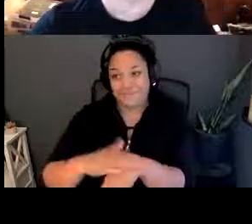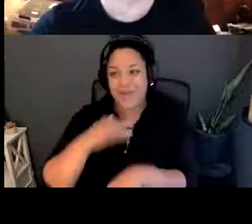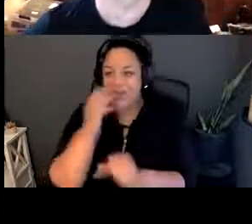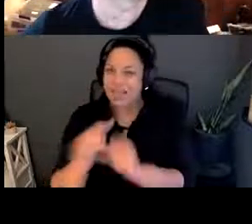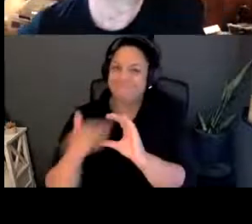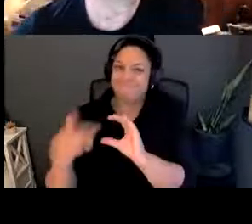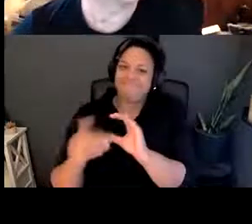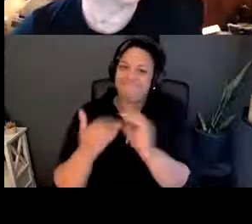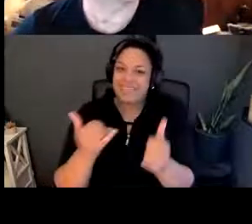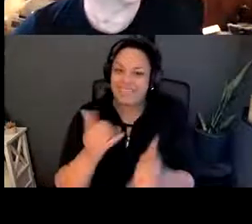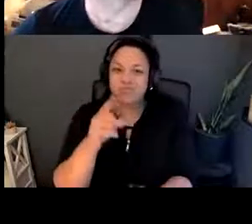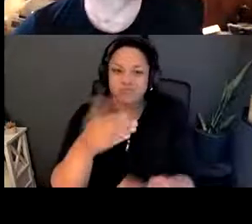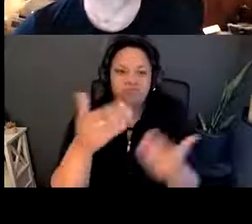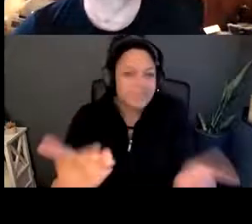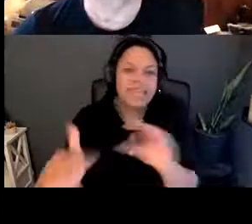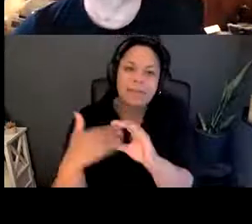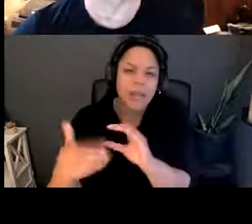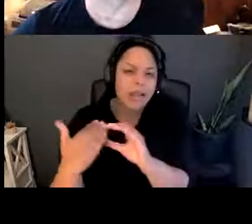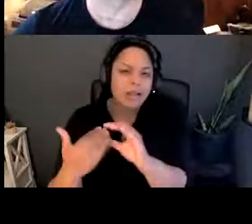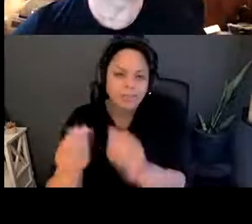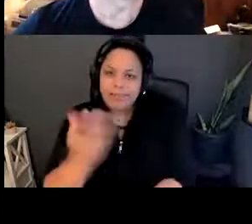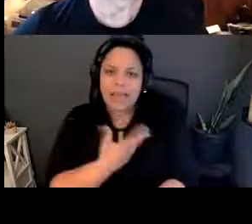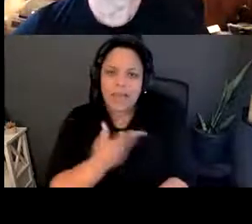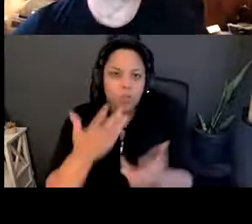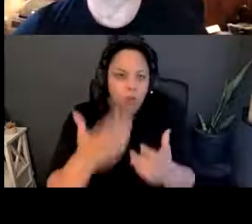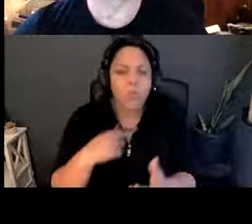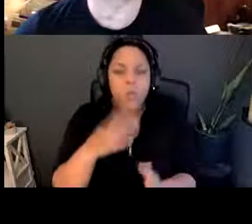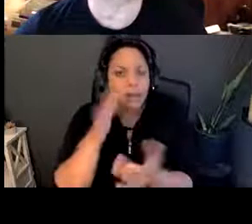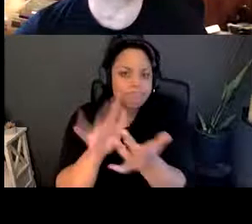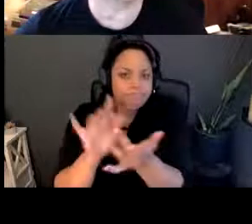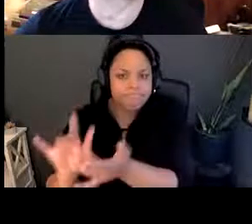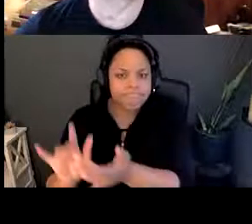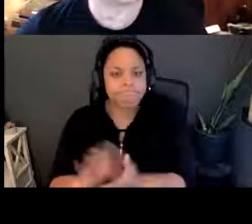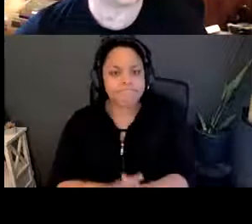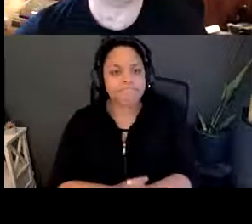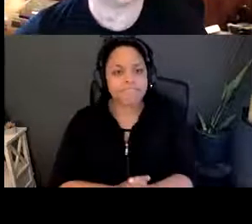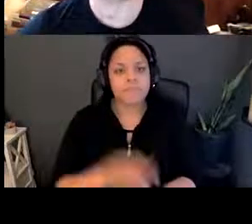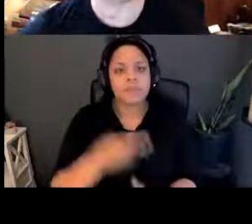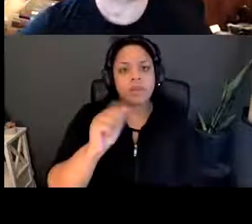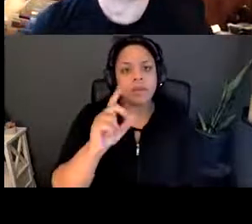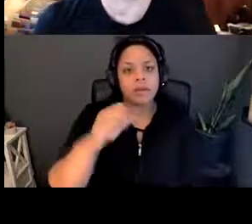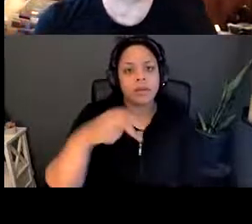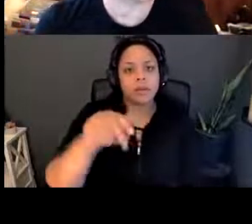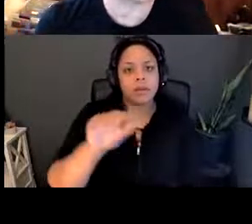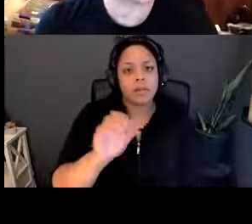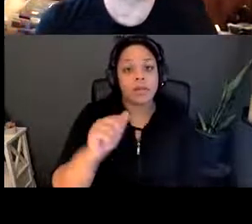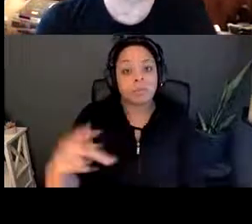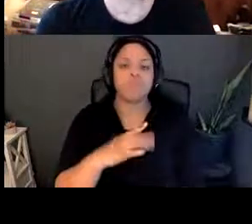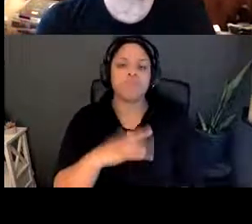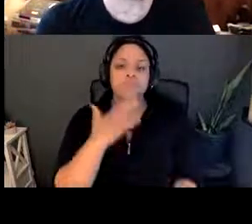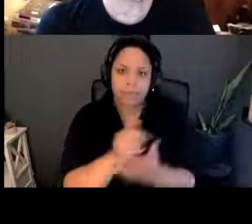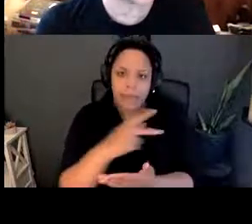So feel free to flood my inbox and just let me know what you want. Headspace app, great app. Headspace app, Calm